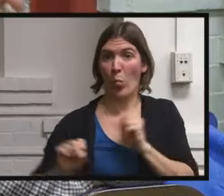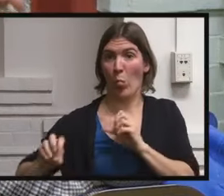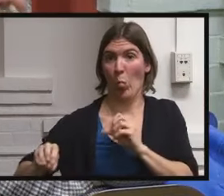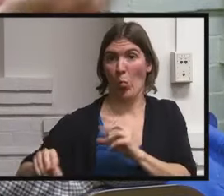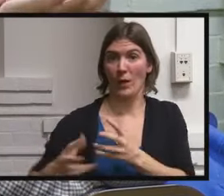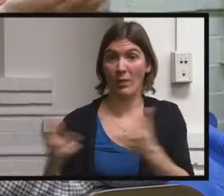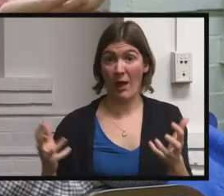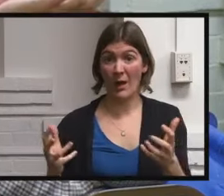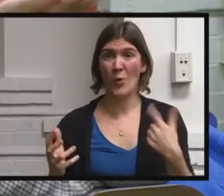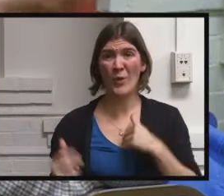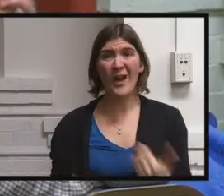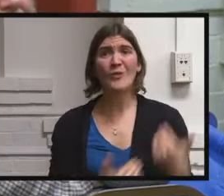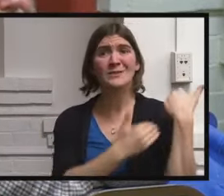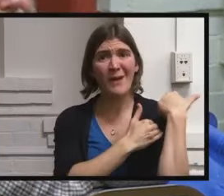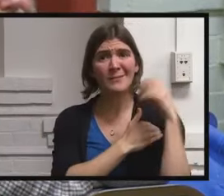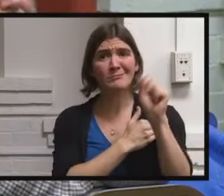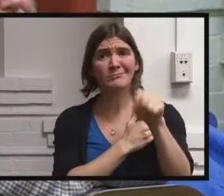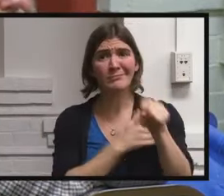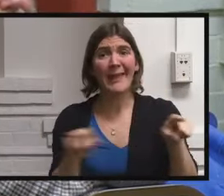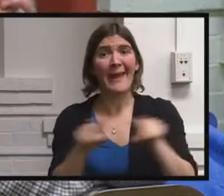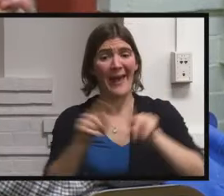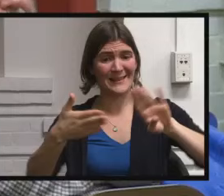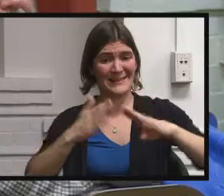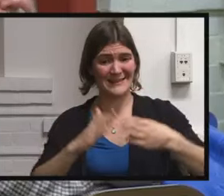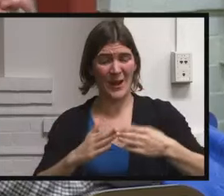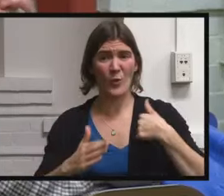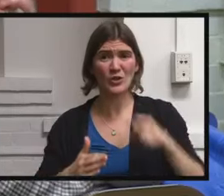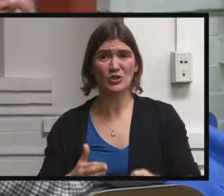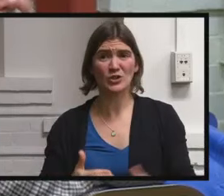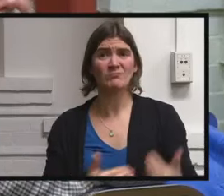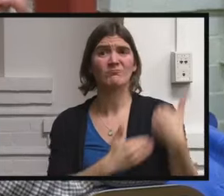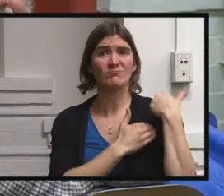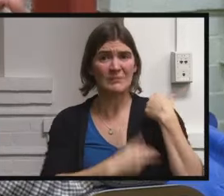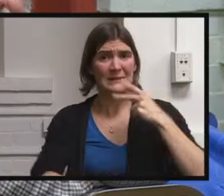So we have a responsibility as a town